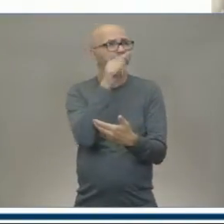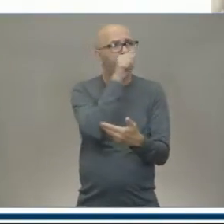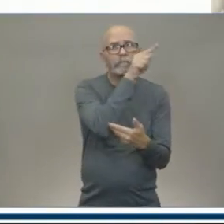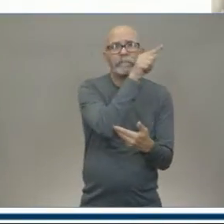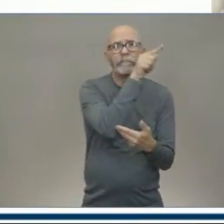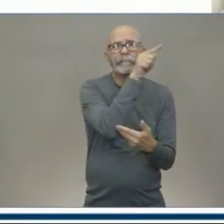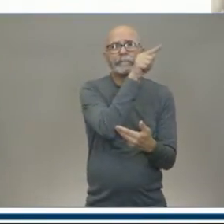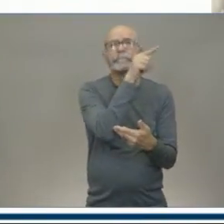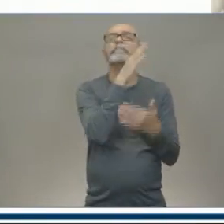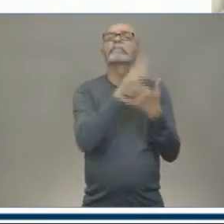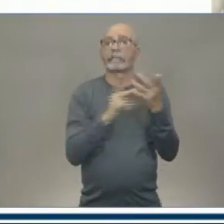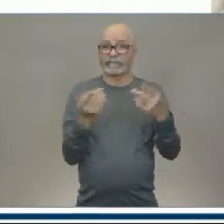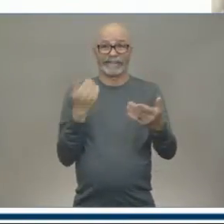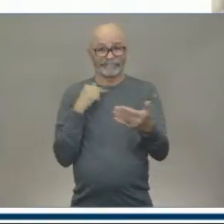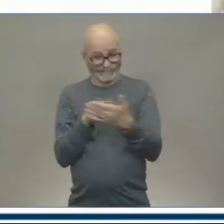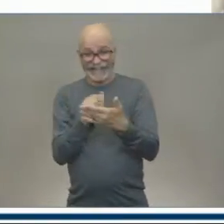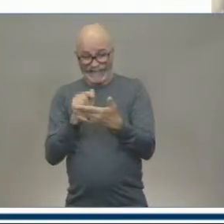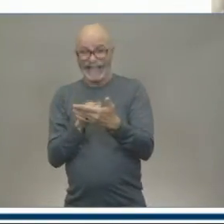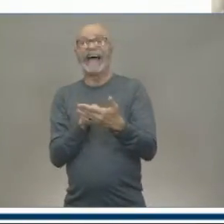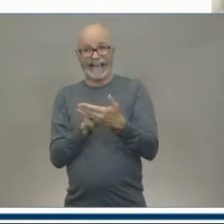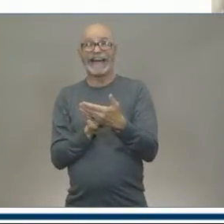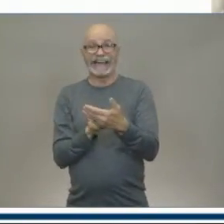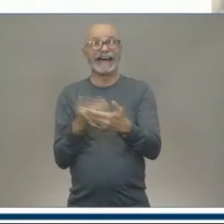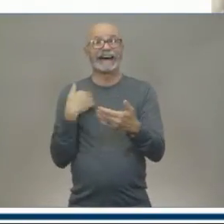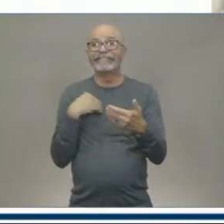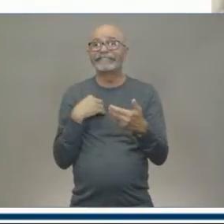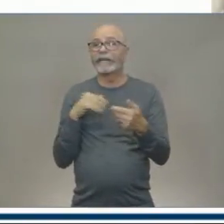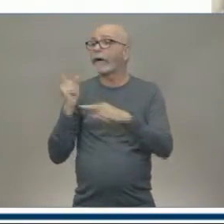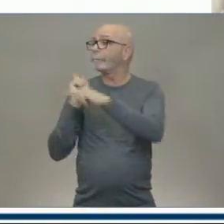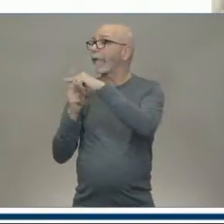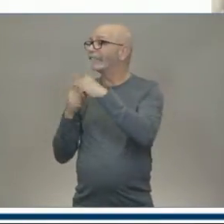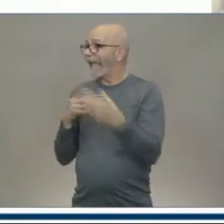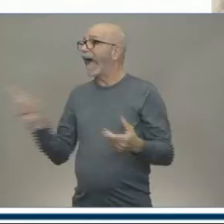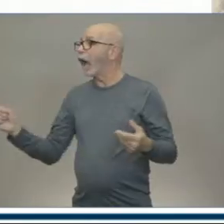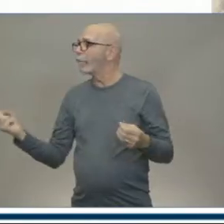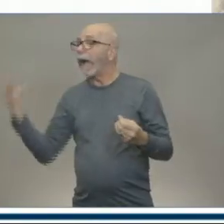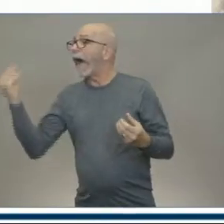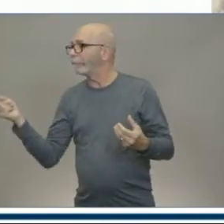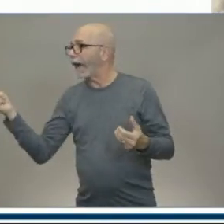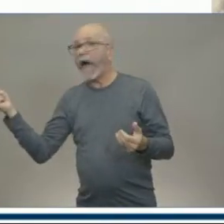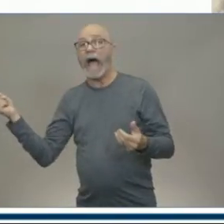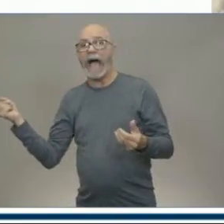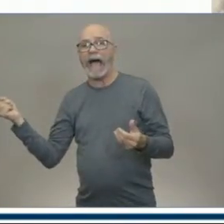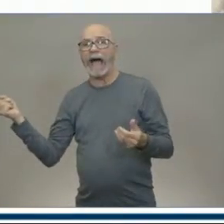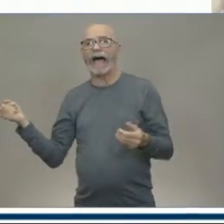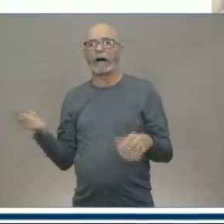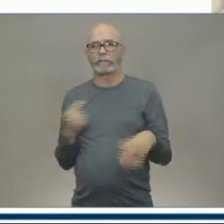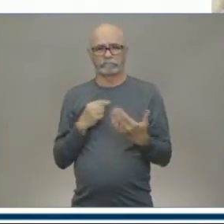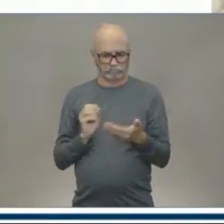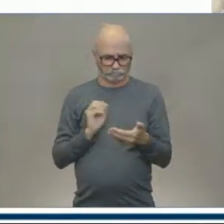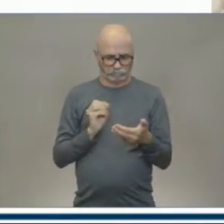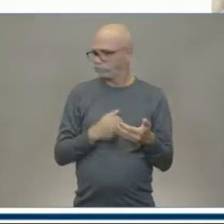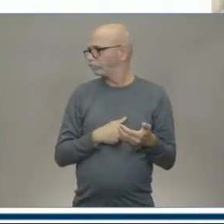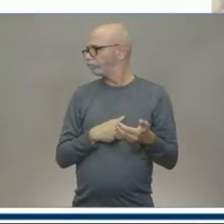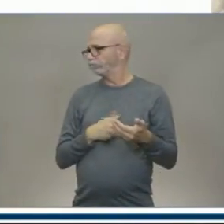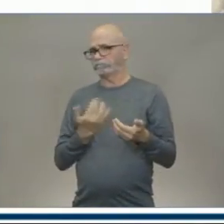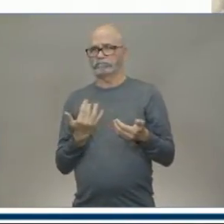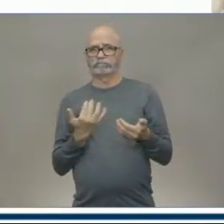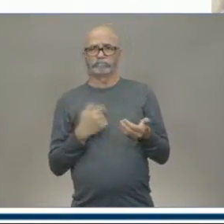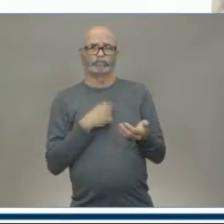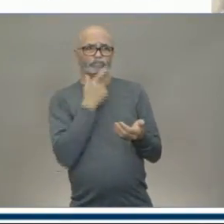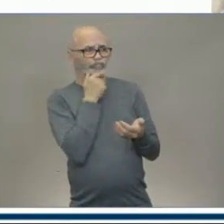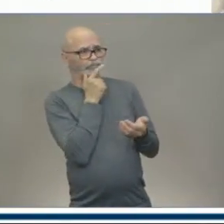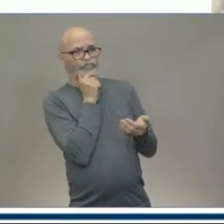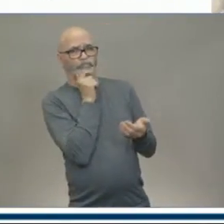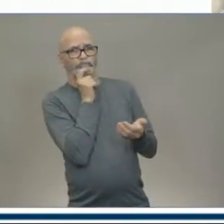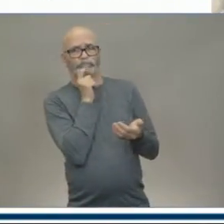app, not all those who tested positive have actually entered their one-time key code into the app, so it alerts others. So I'm just wondering, how